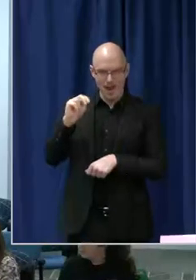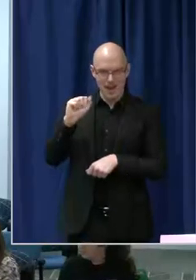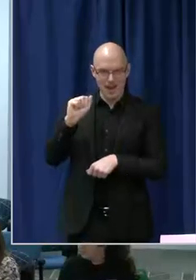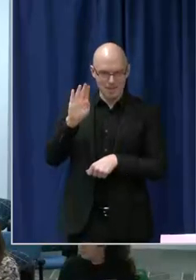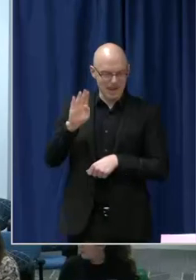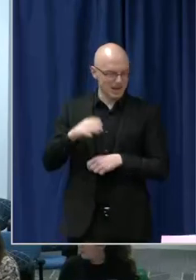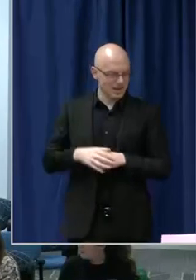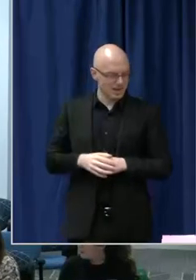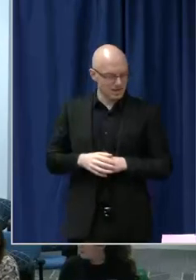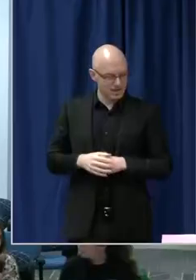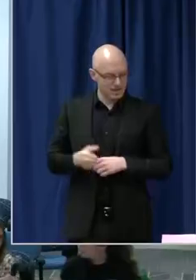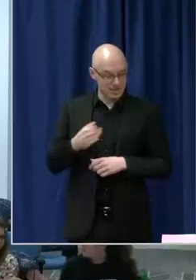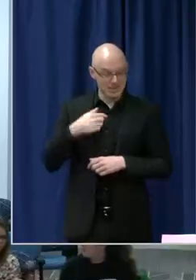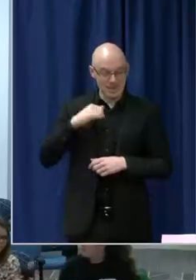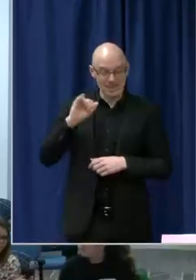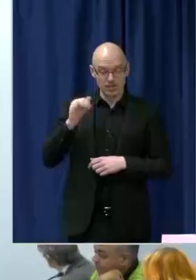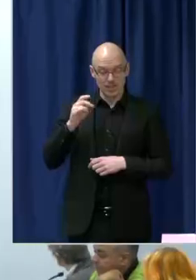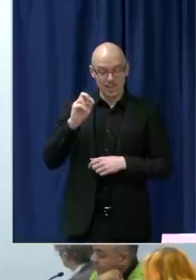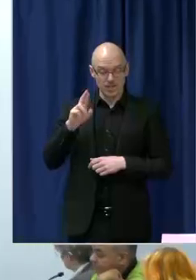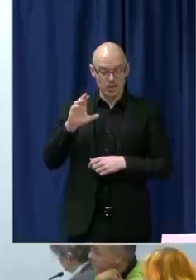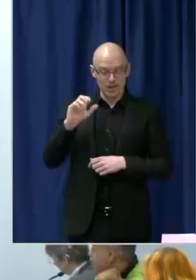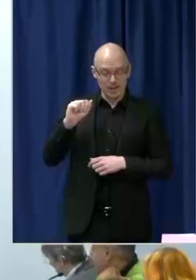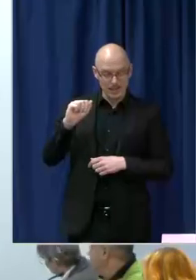Jennifer Campidell, VITAC.